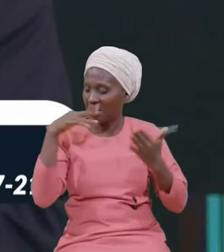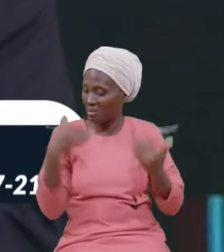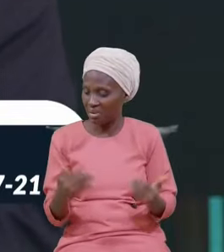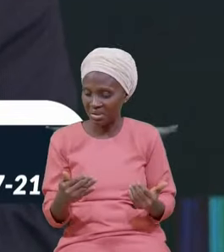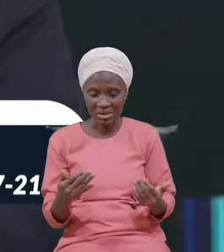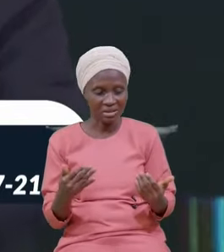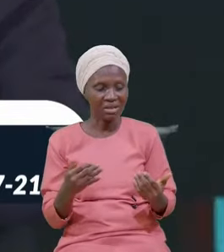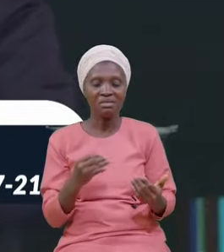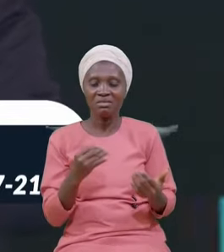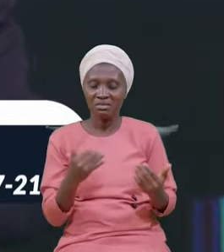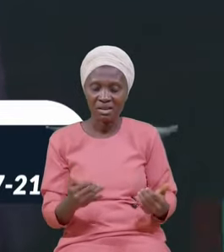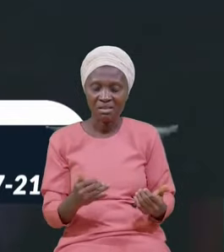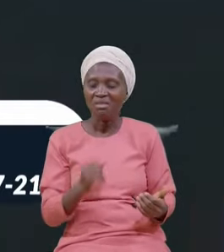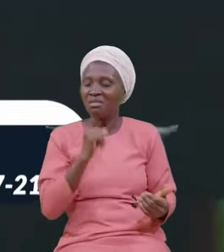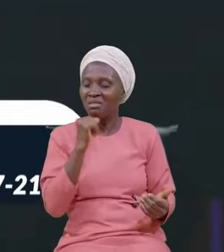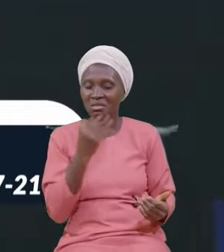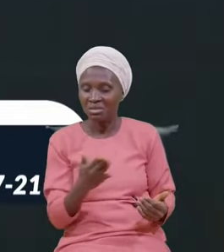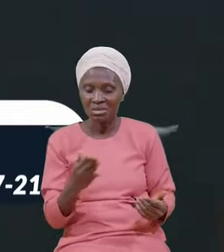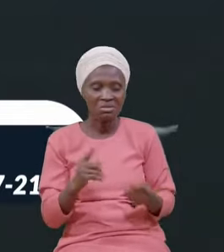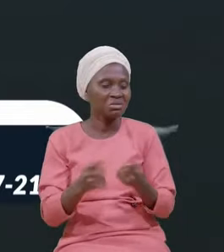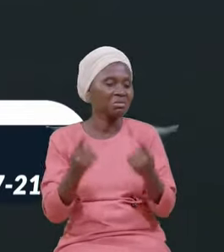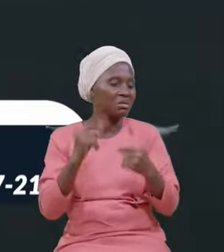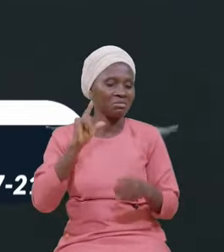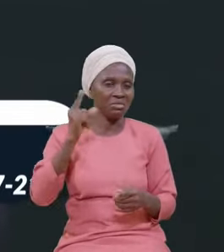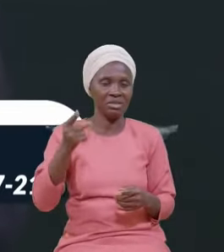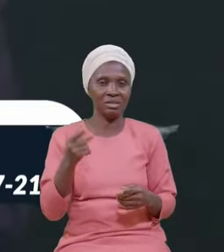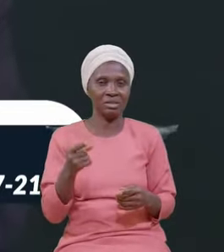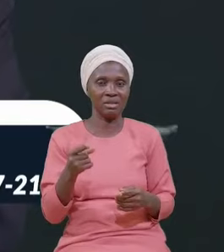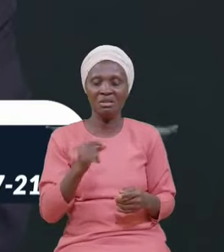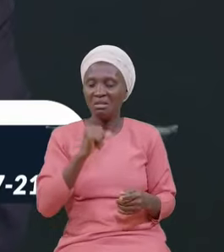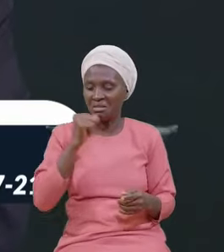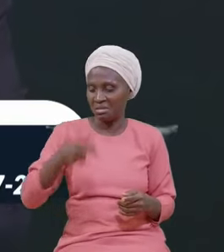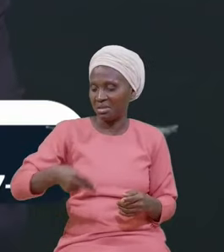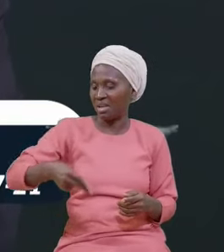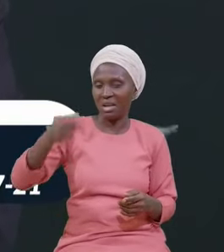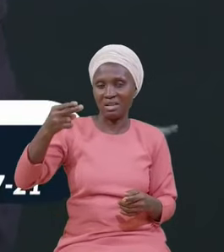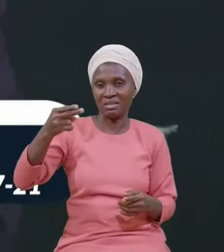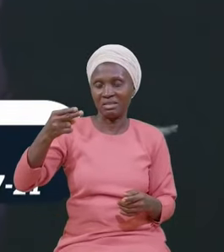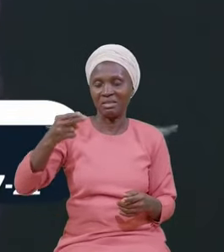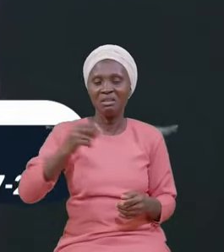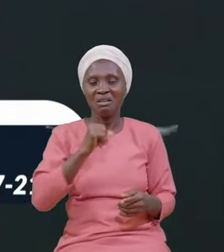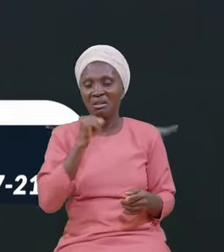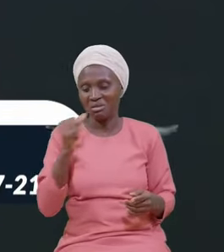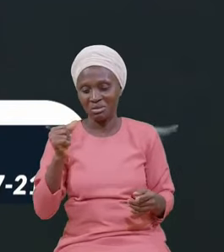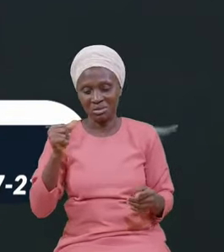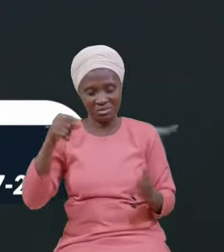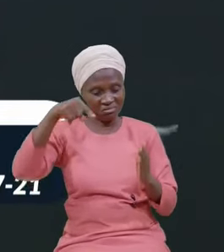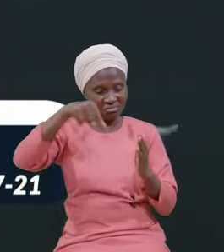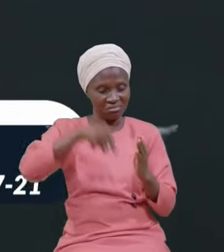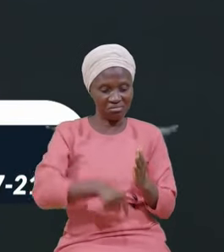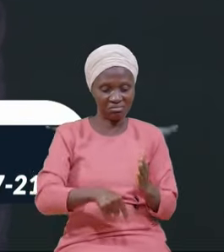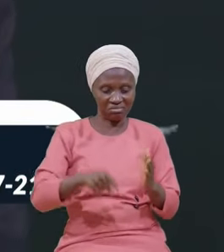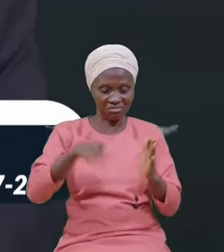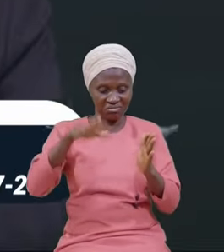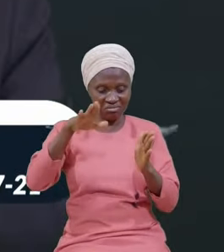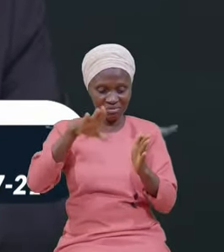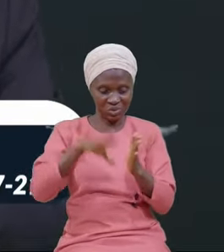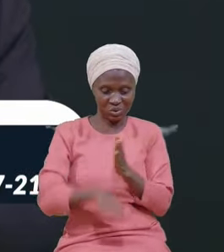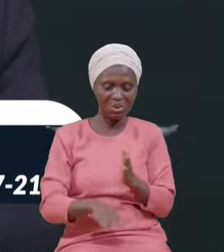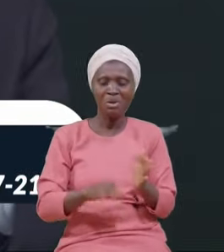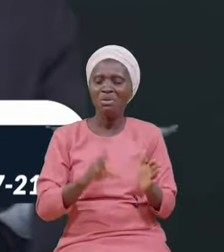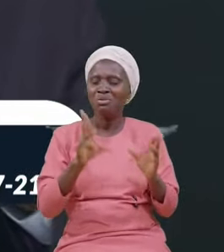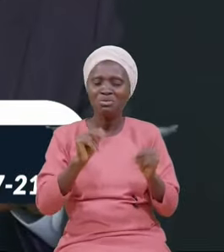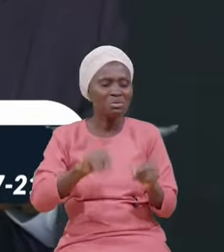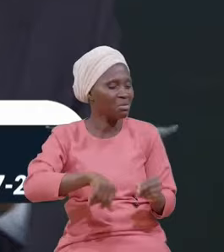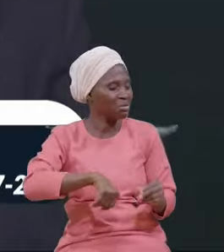verse 39 no height not death nor any other creature shall